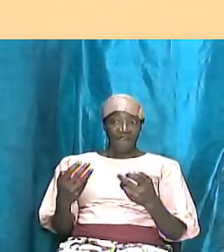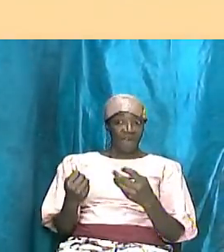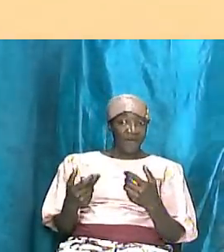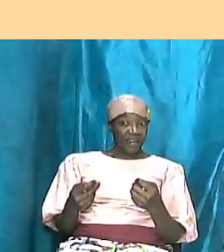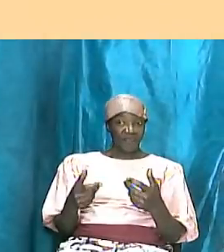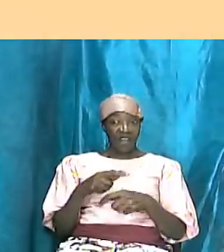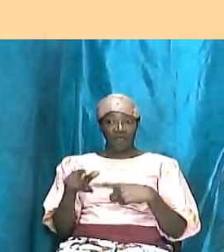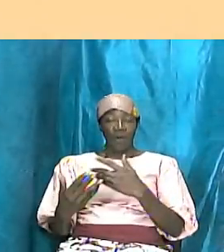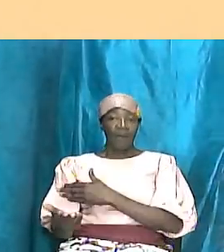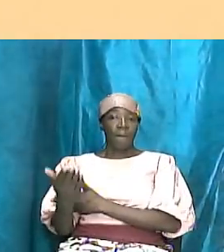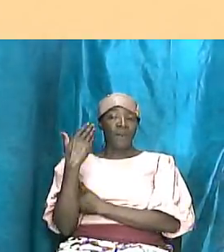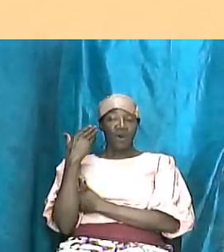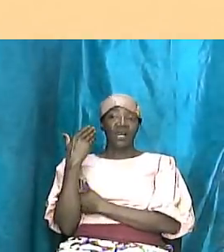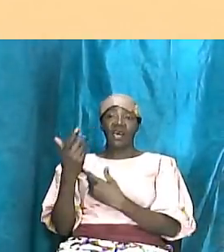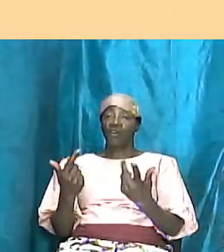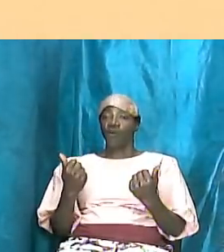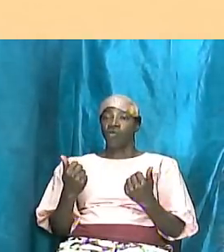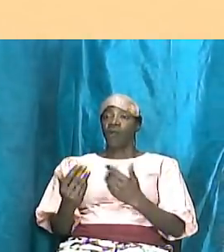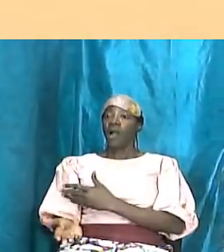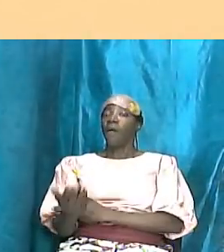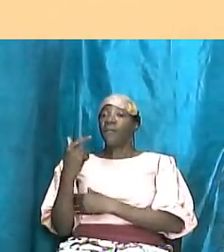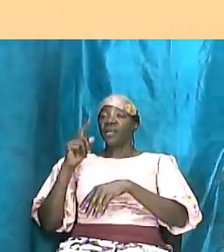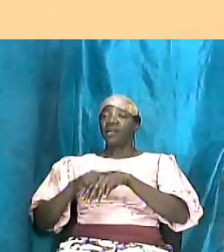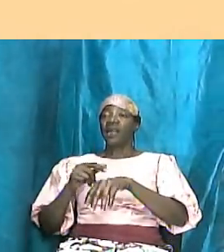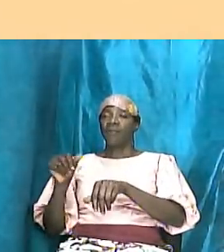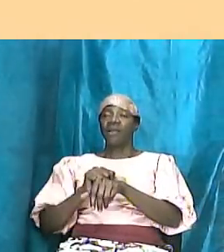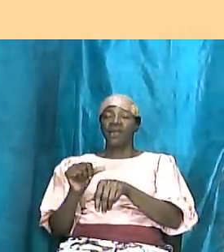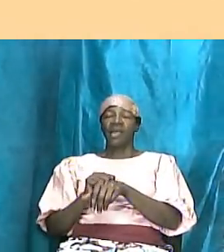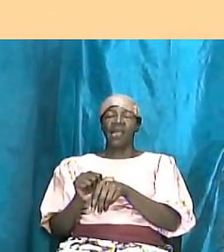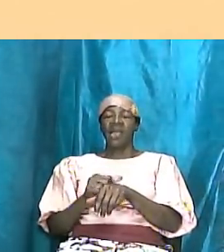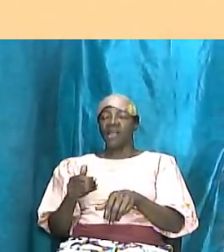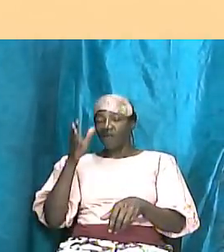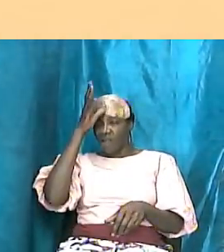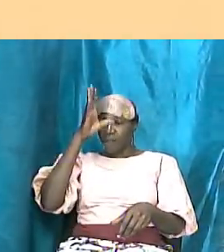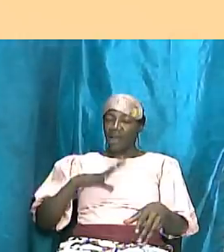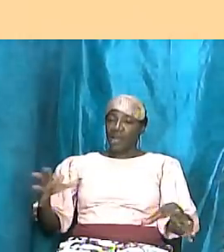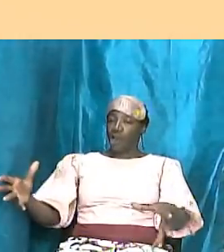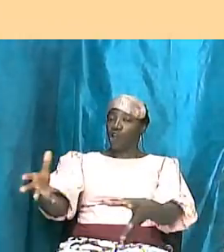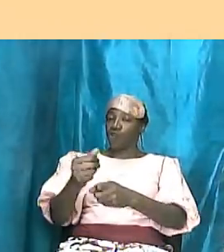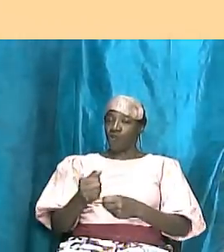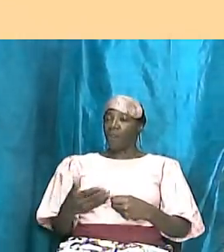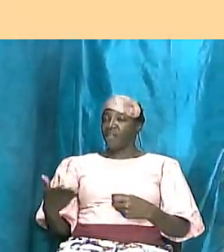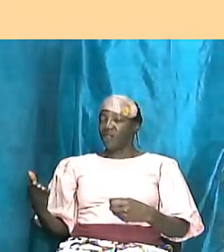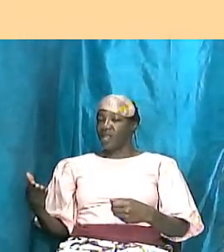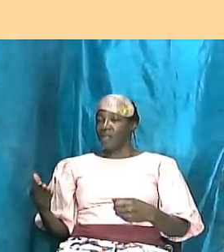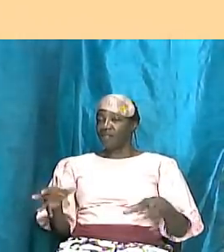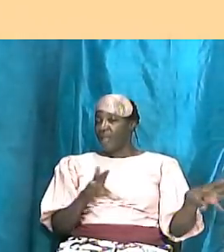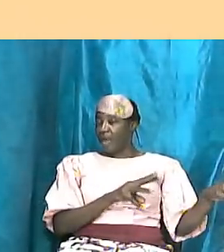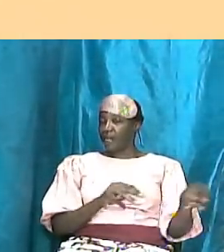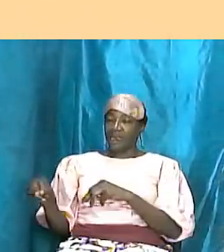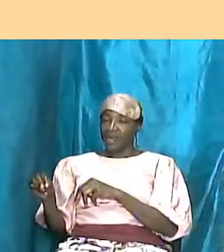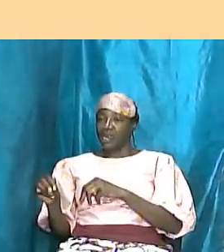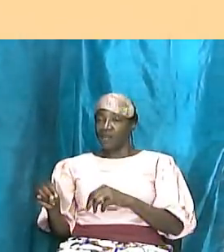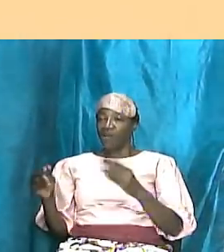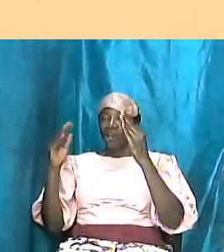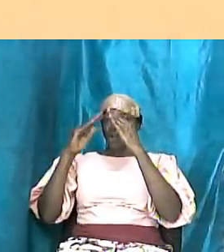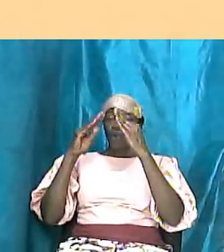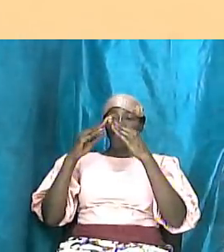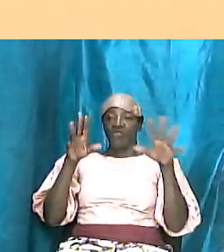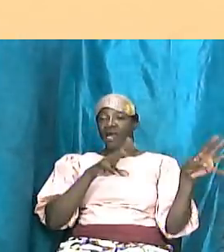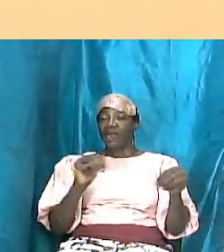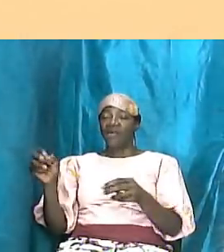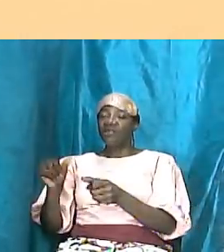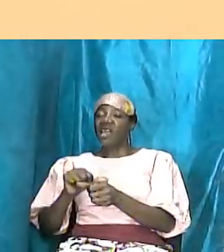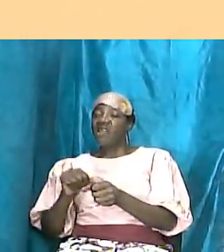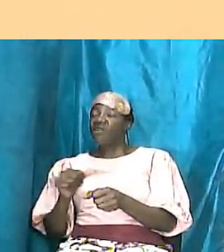at morning time, every man grabbed the things that they had prepared, and they left their houses, and they left with everything that